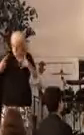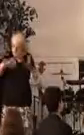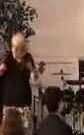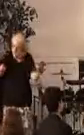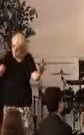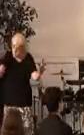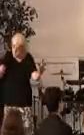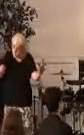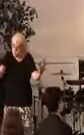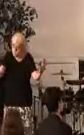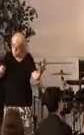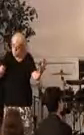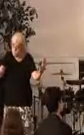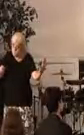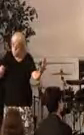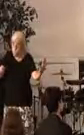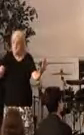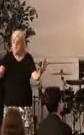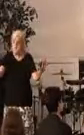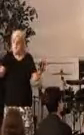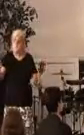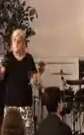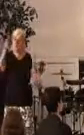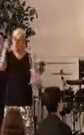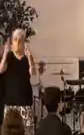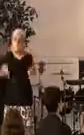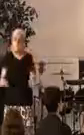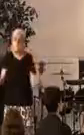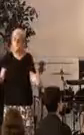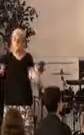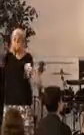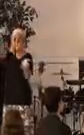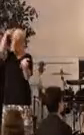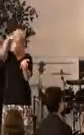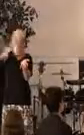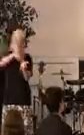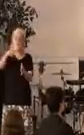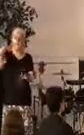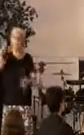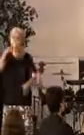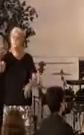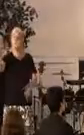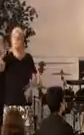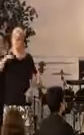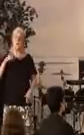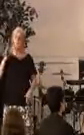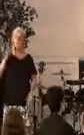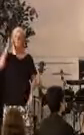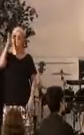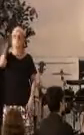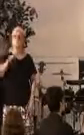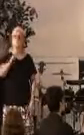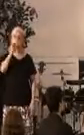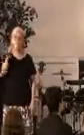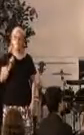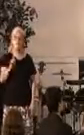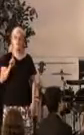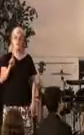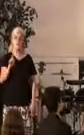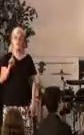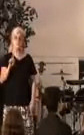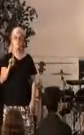children. It takes a man or a woman to stand up and say, I will not